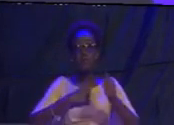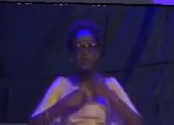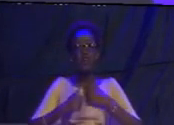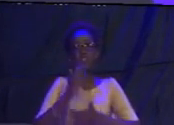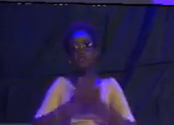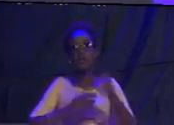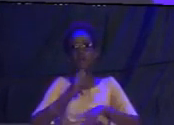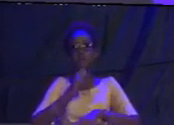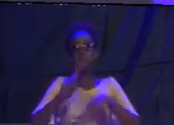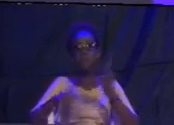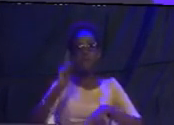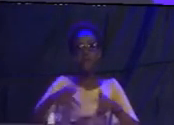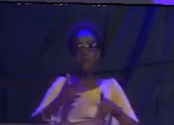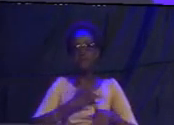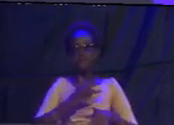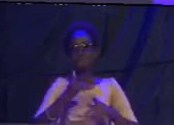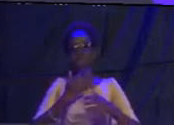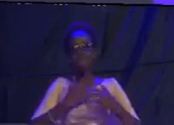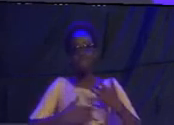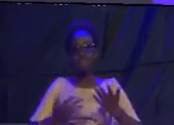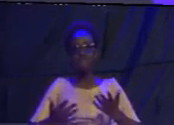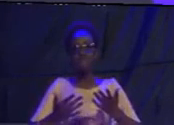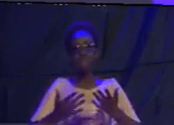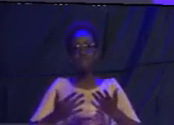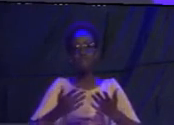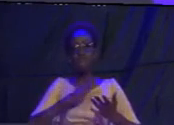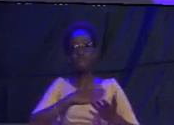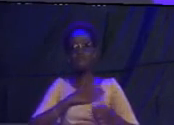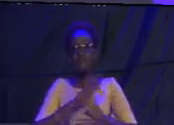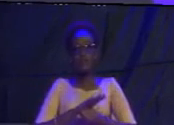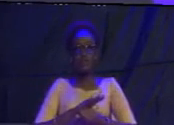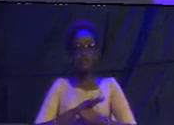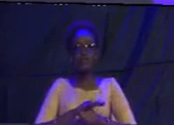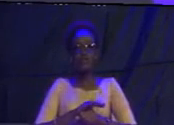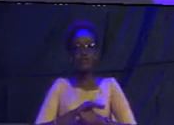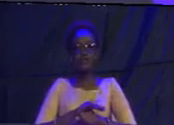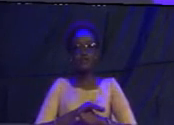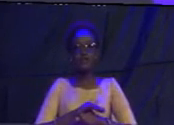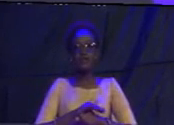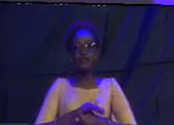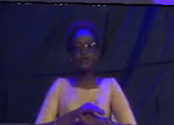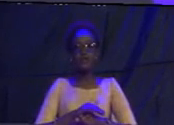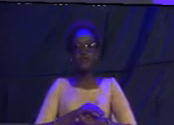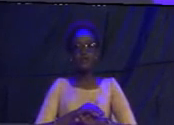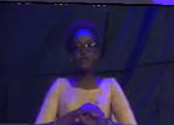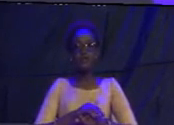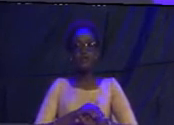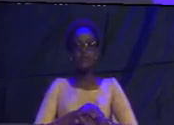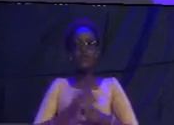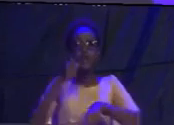weeping. Even in Rwanda here, there was a lot of mourning and a lot of scars of trouble in this